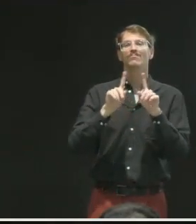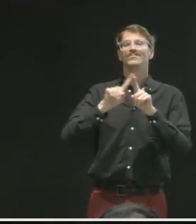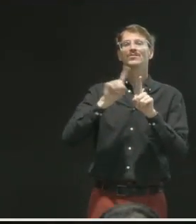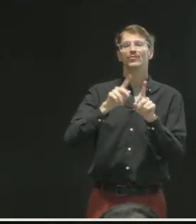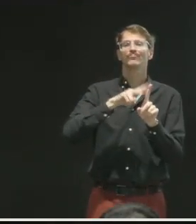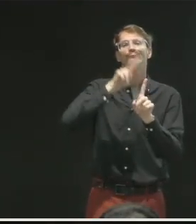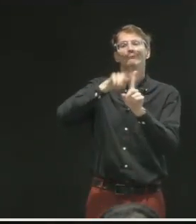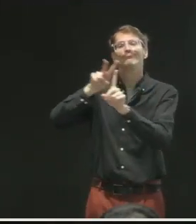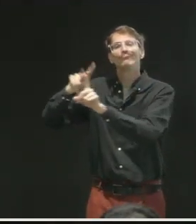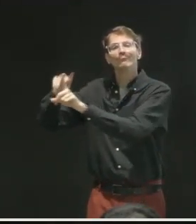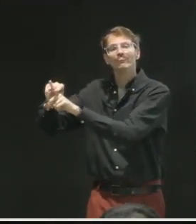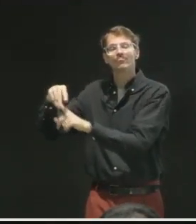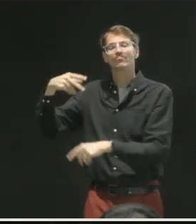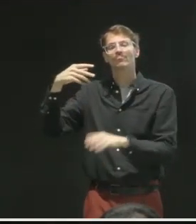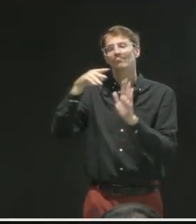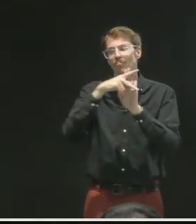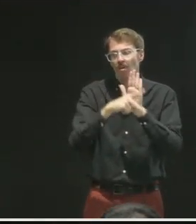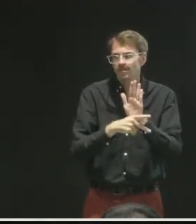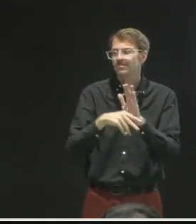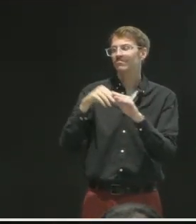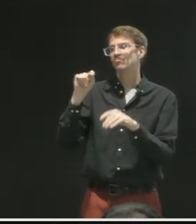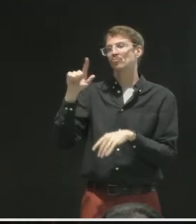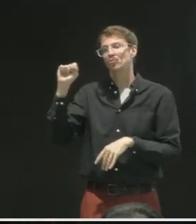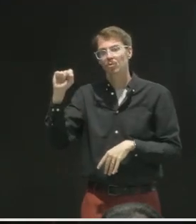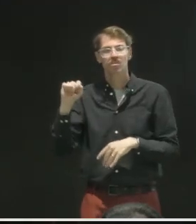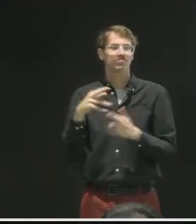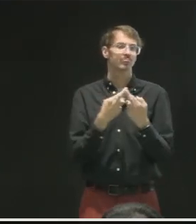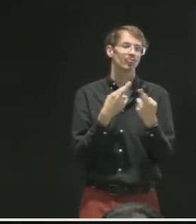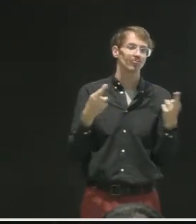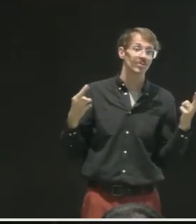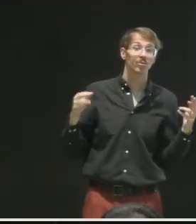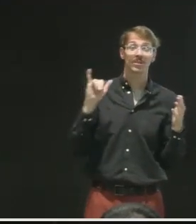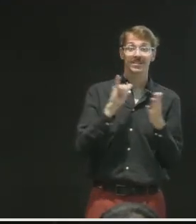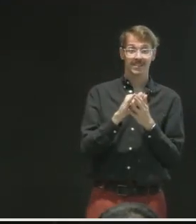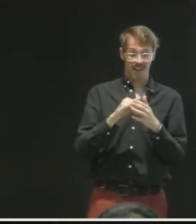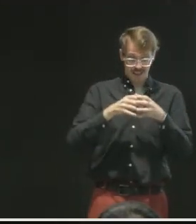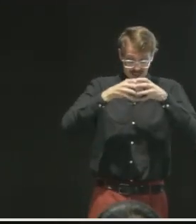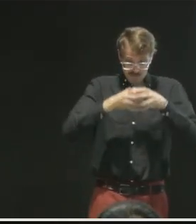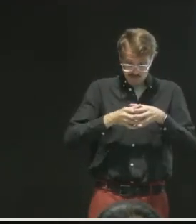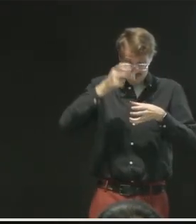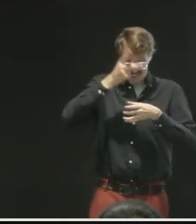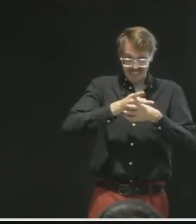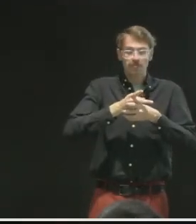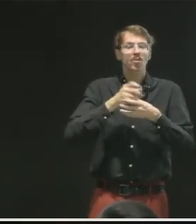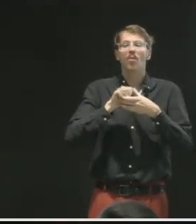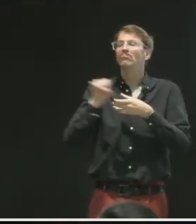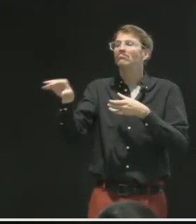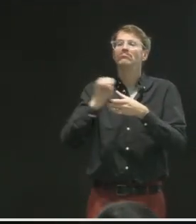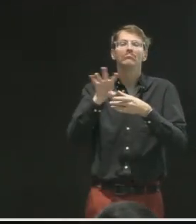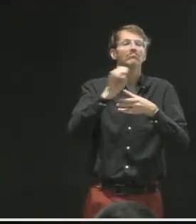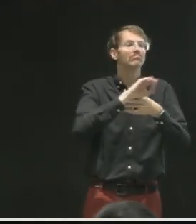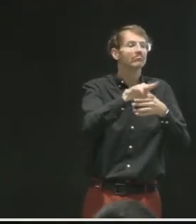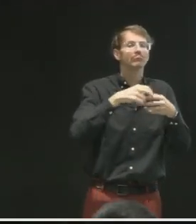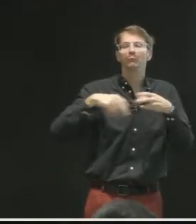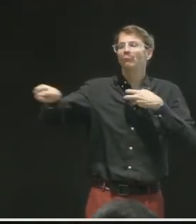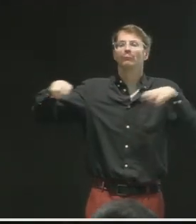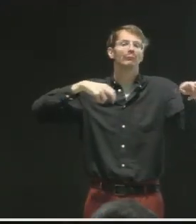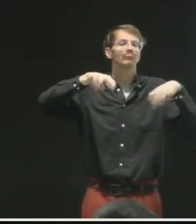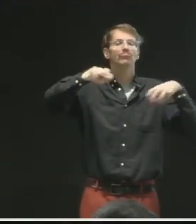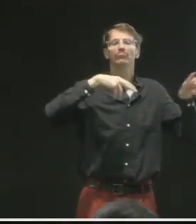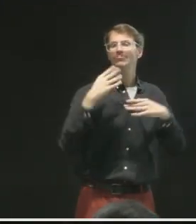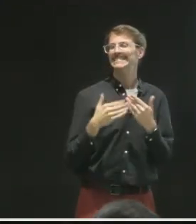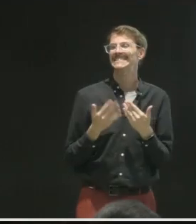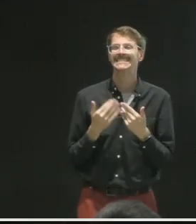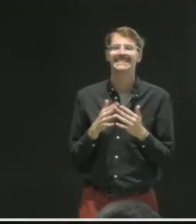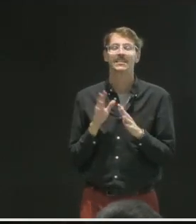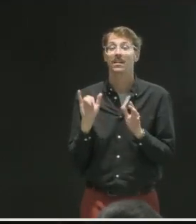guidelines and resources that countries can use and adapt at the national level. And throughout the process, for all